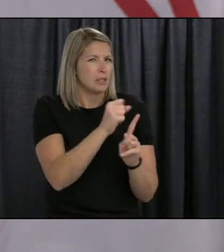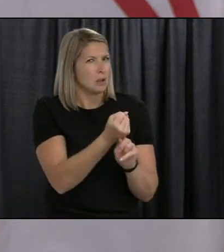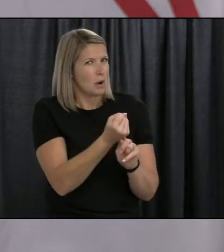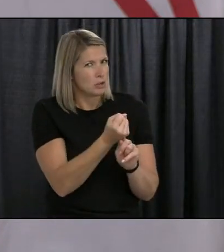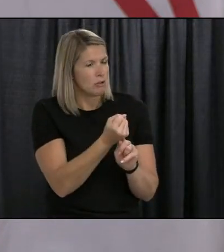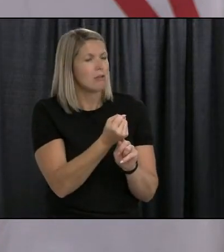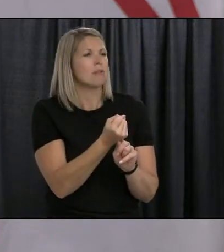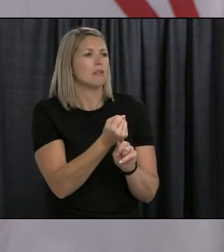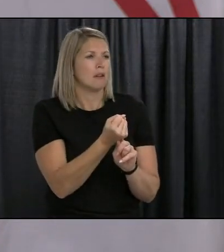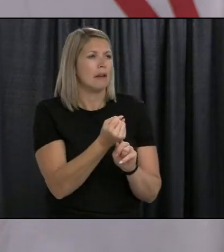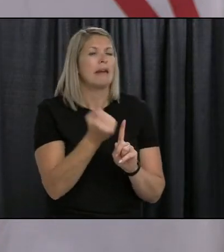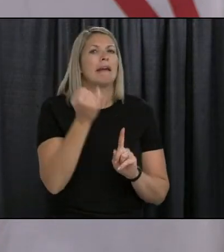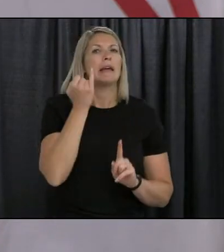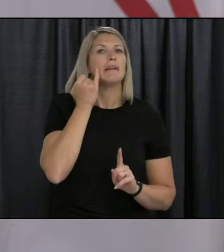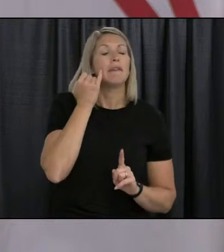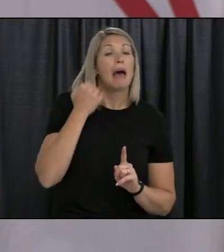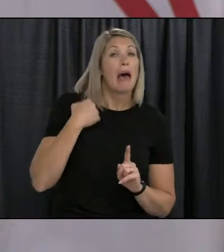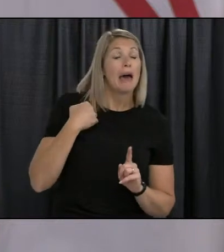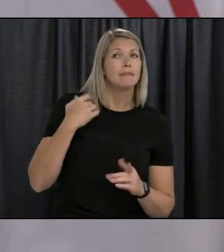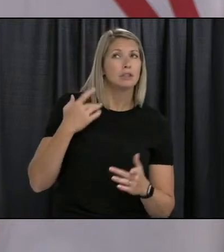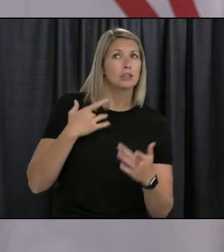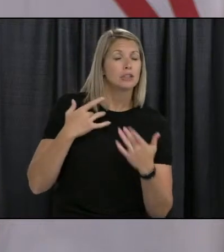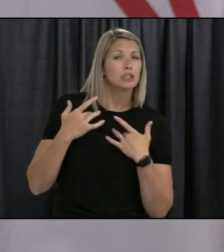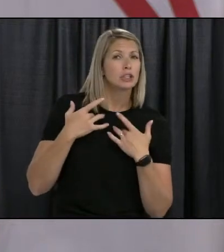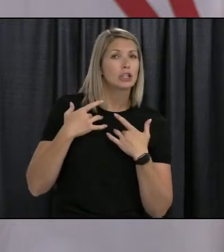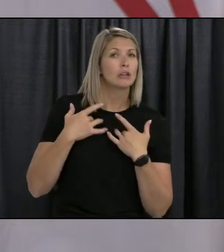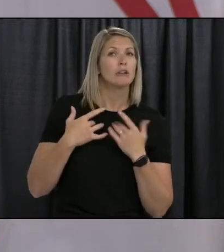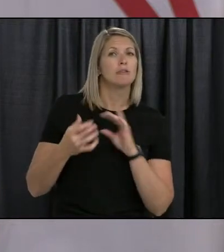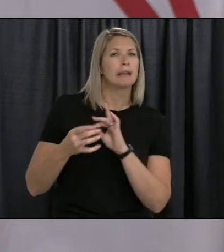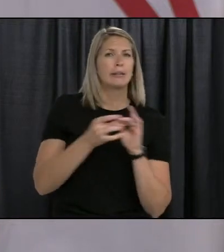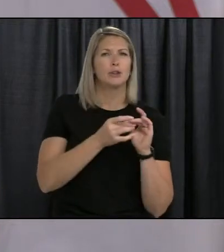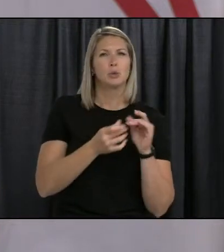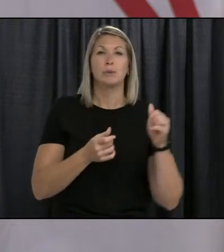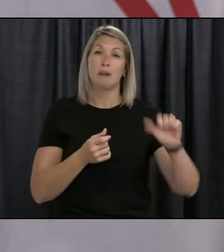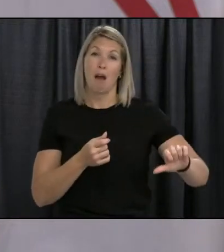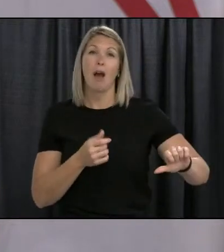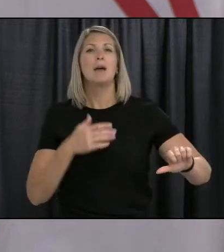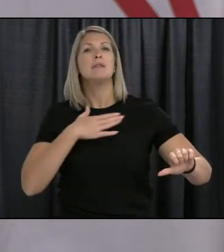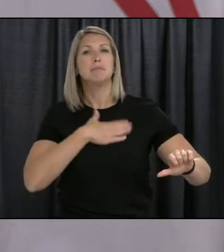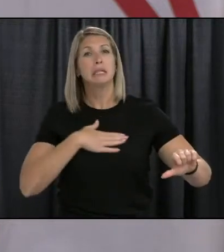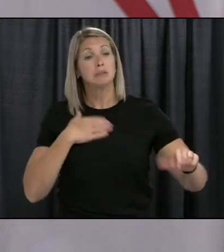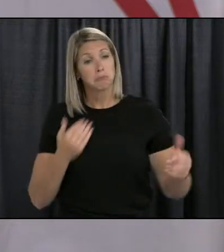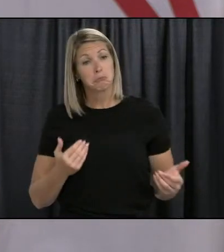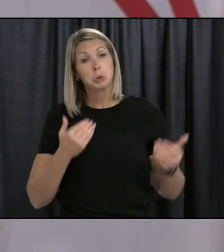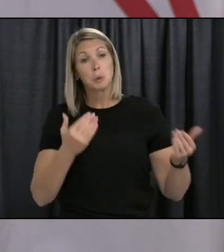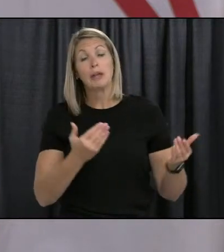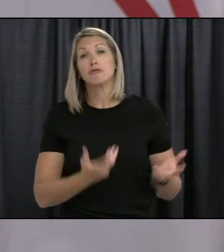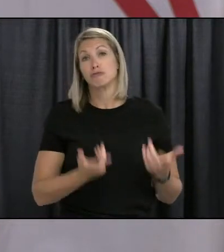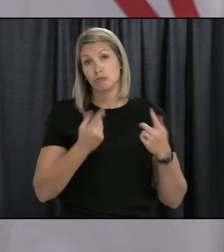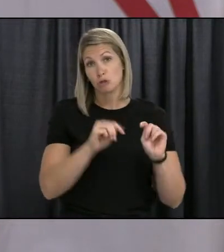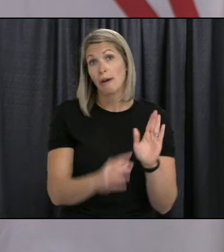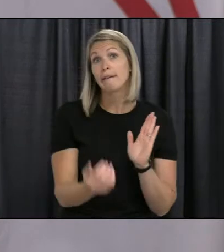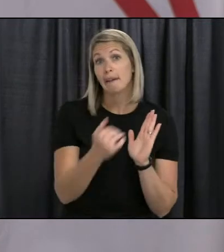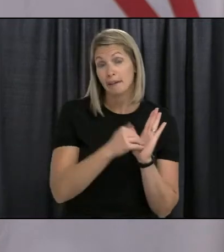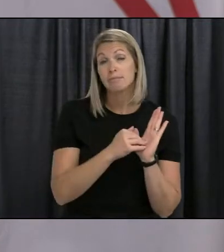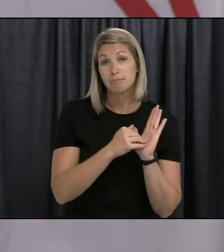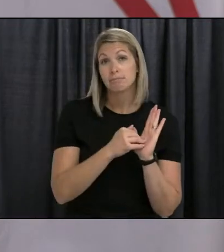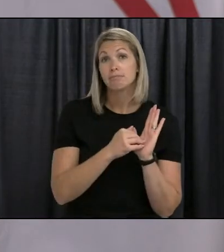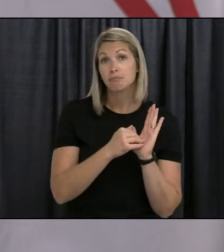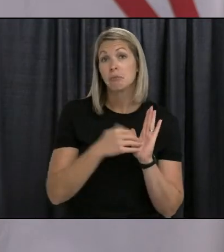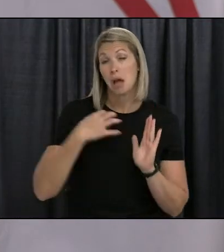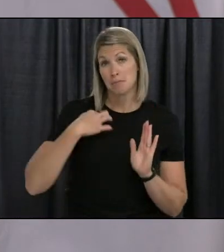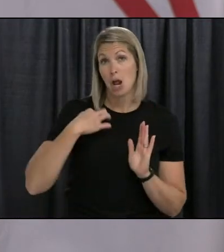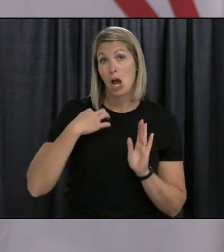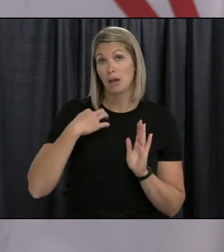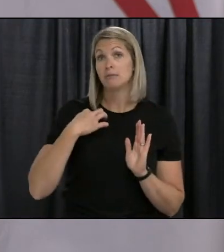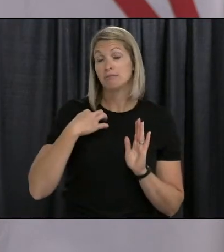if there is a concern about a denial, certainly an appeal can can be applied